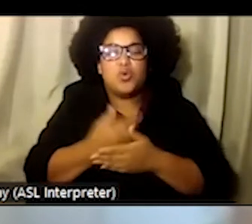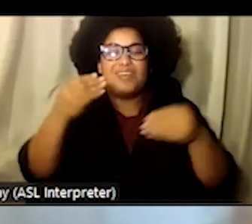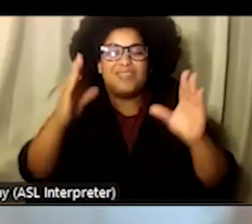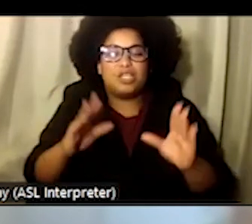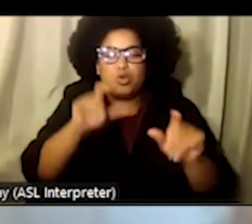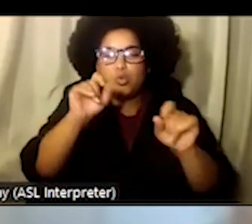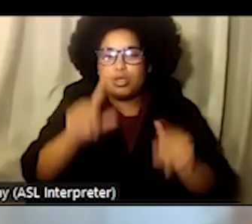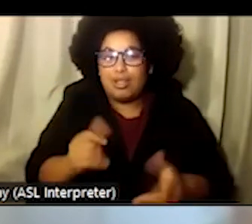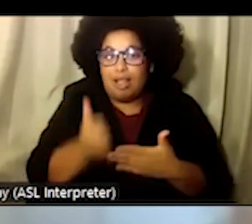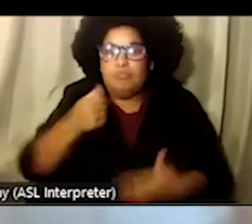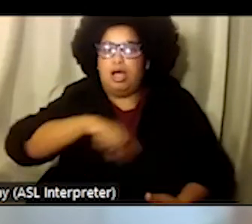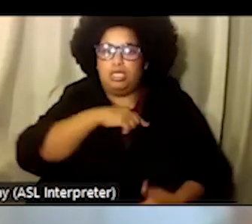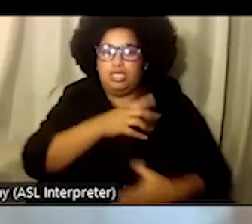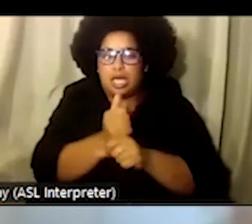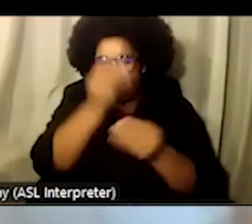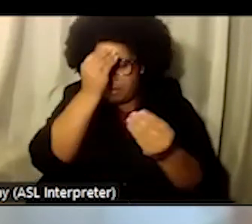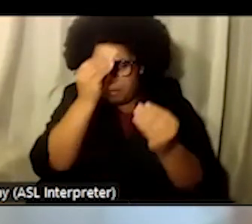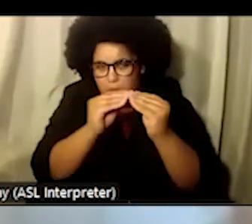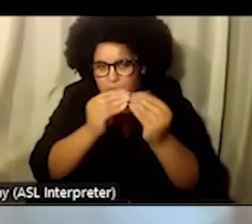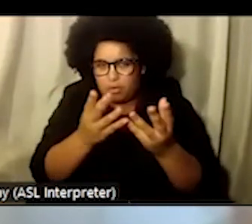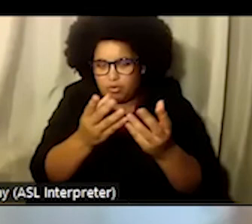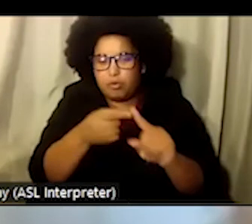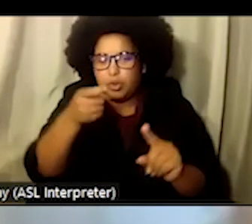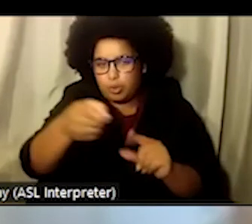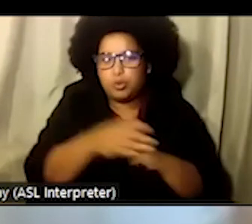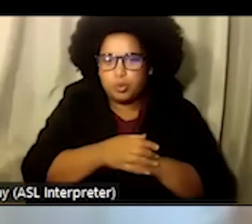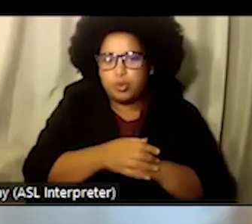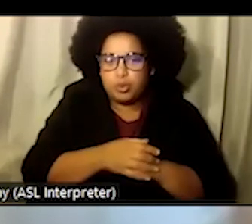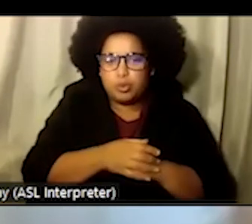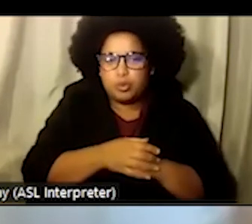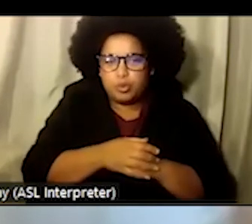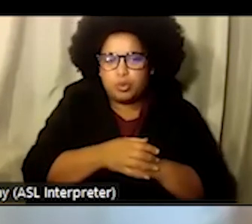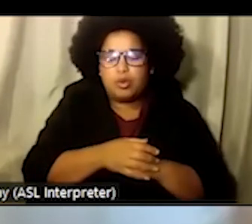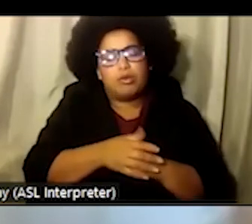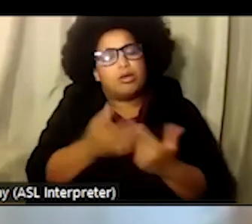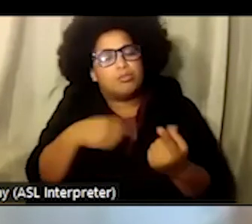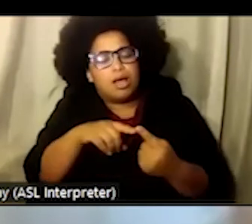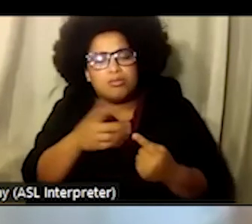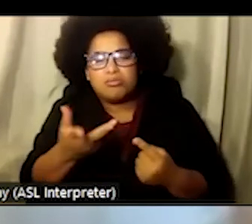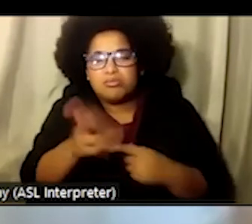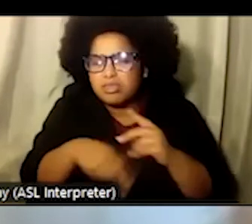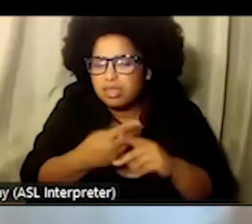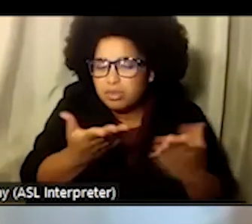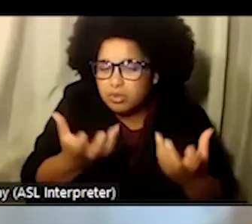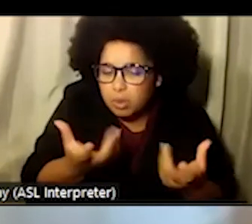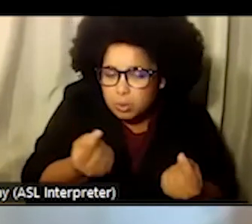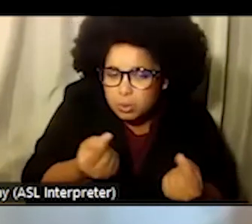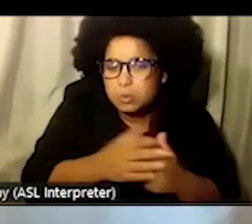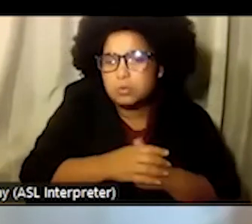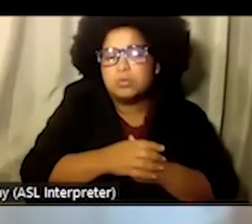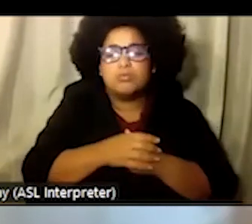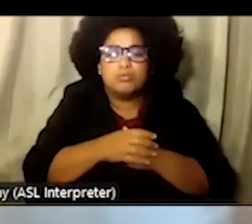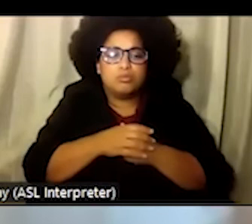that helps us get more information from the interested service provider about the type of service that they want to